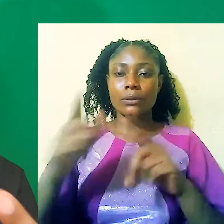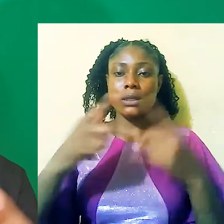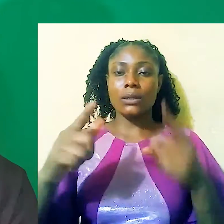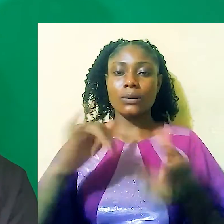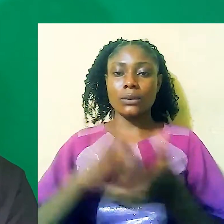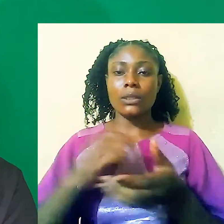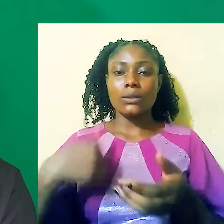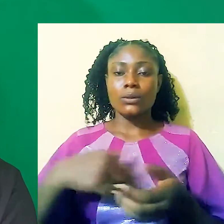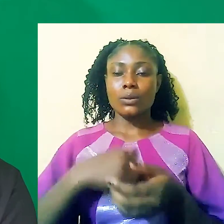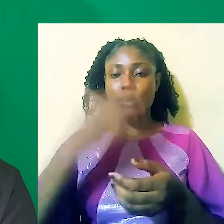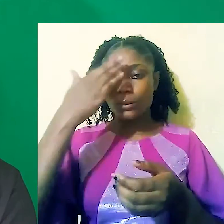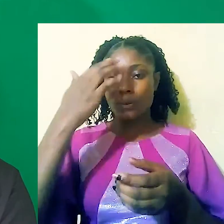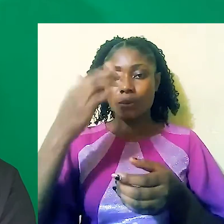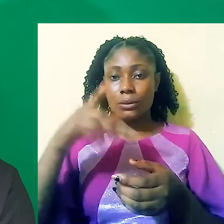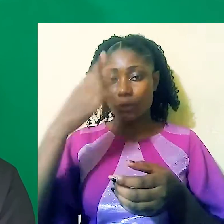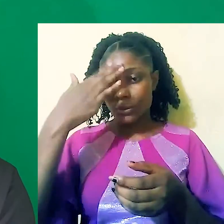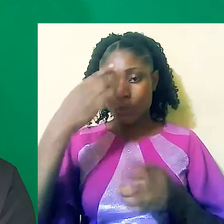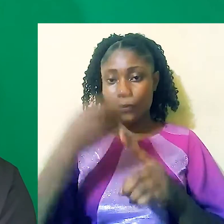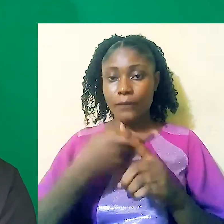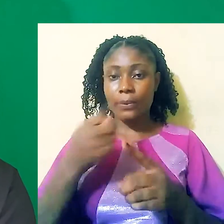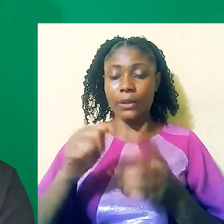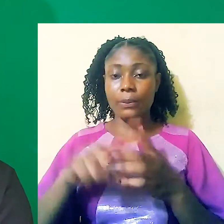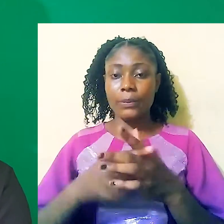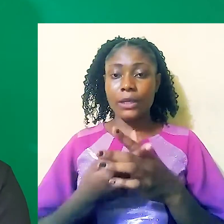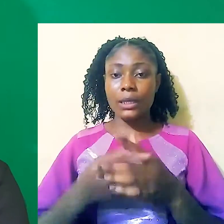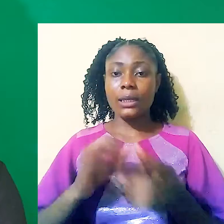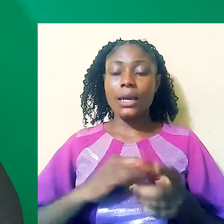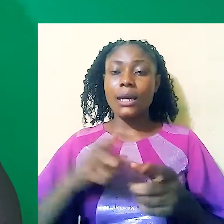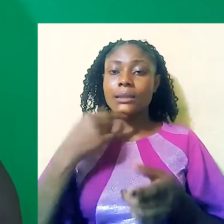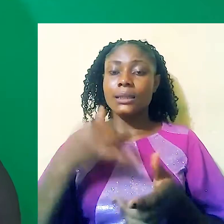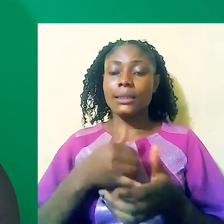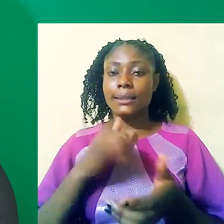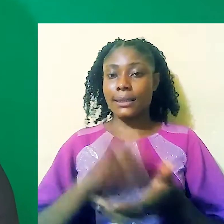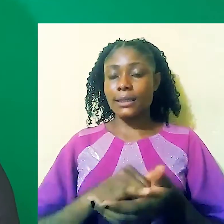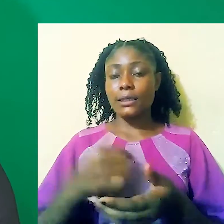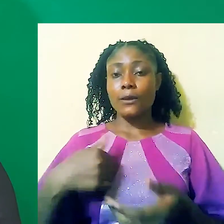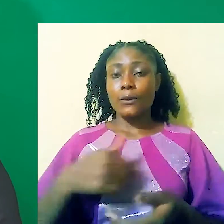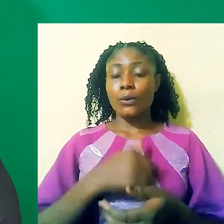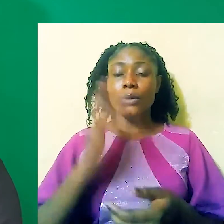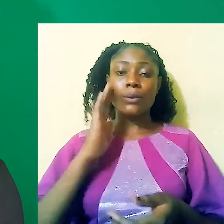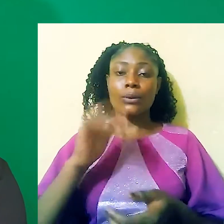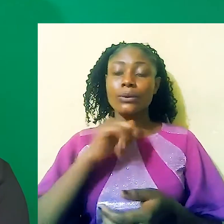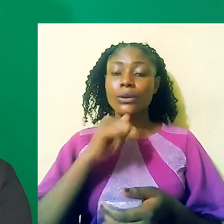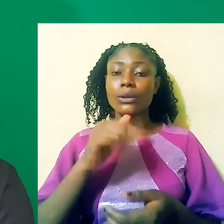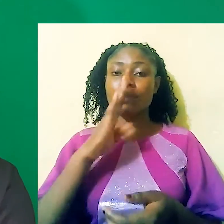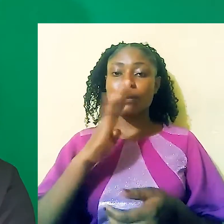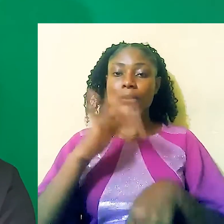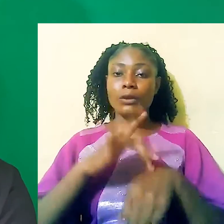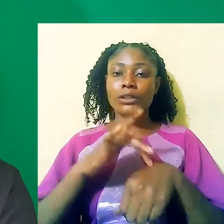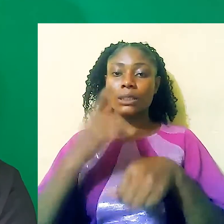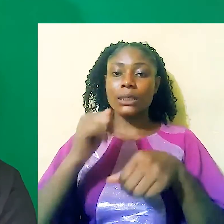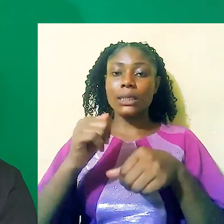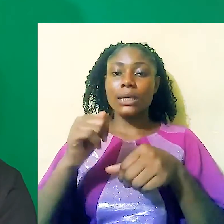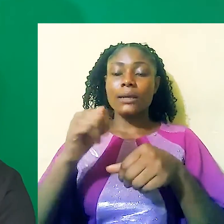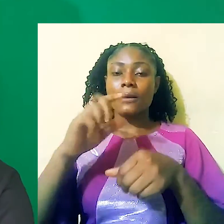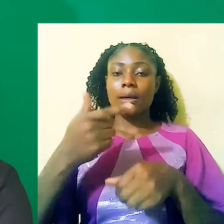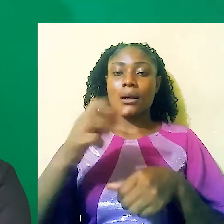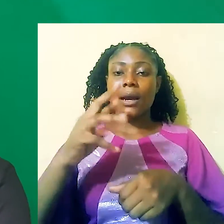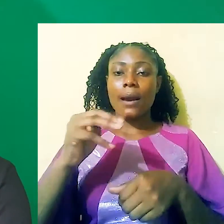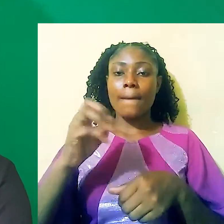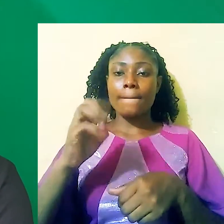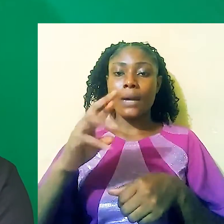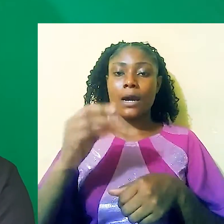of some of the sign languages we know. You know, from the beginning I said it that we're not going to